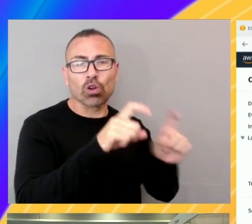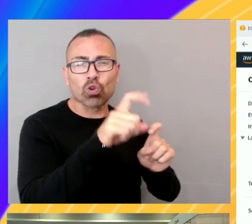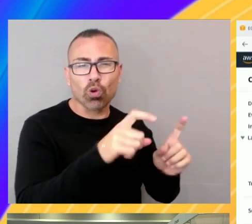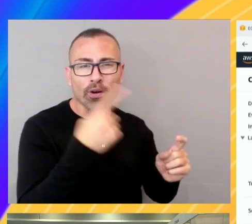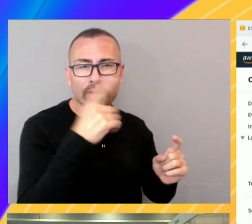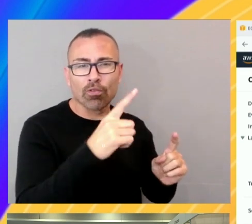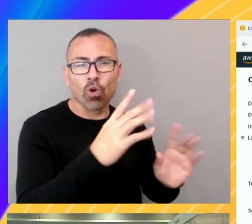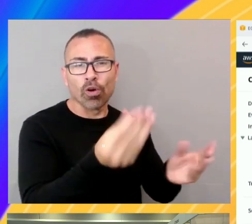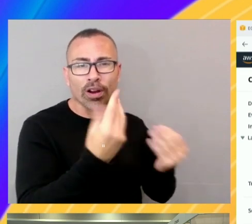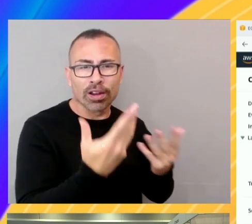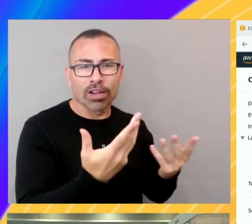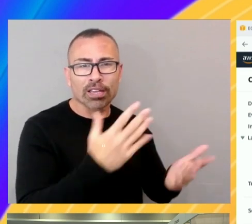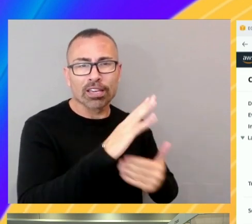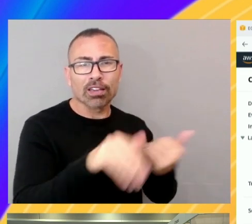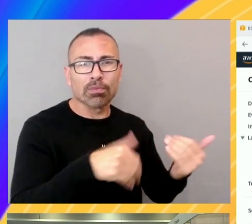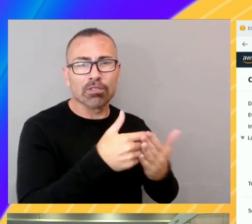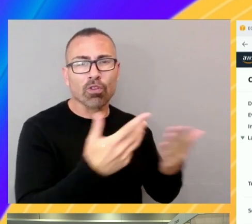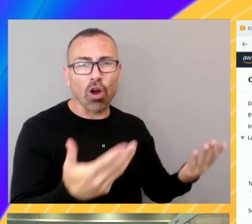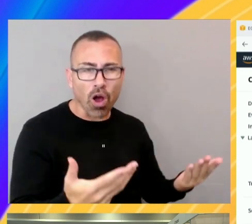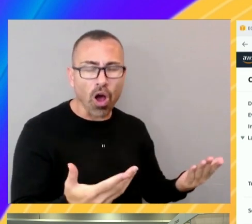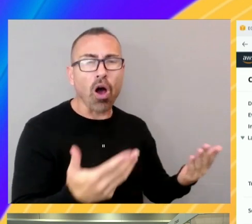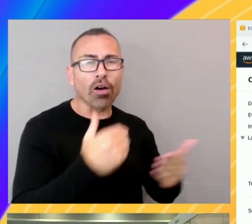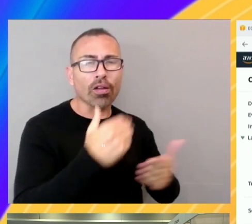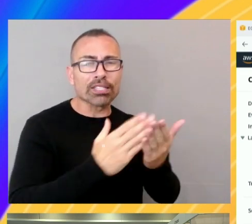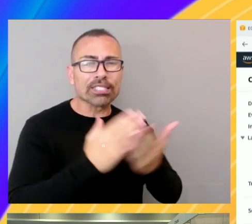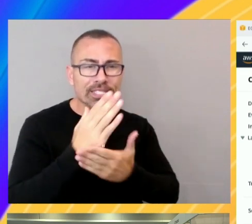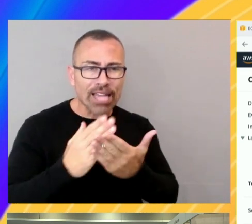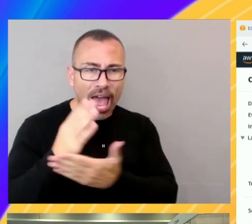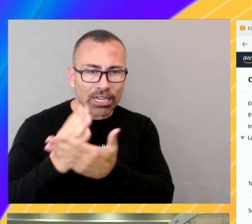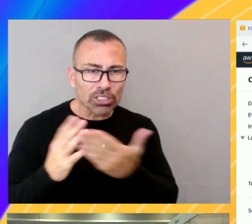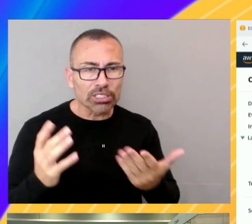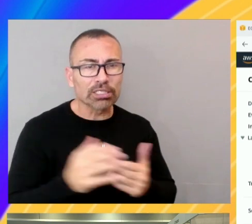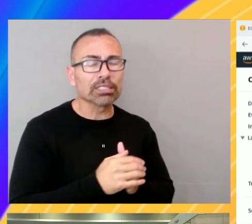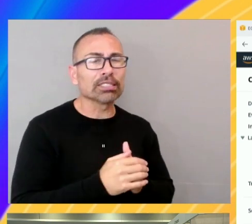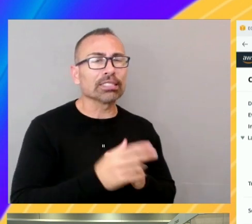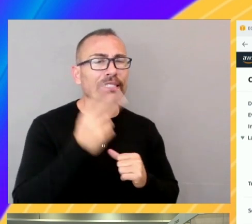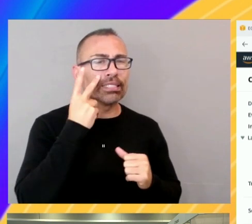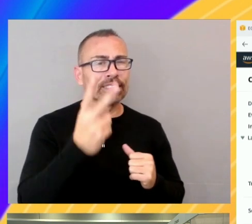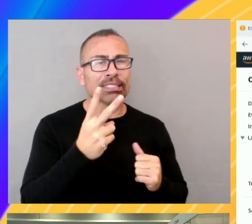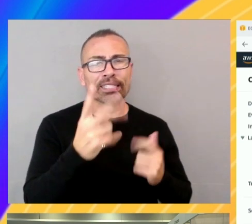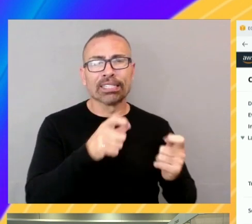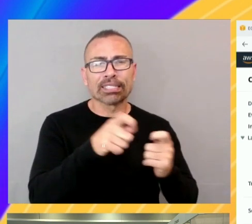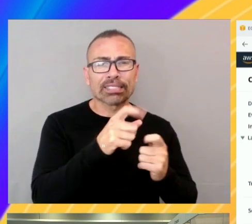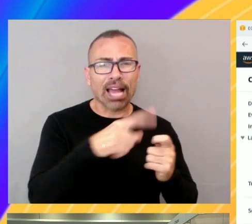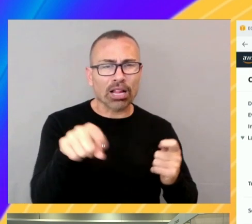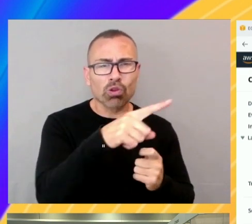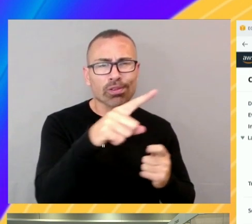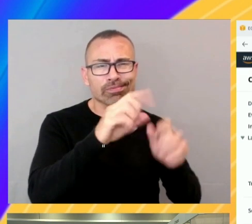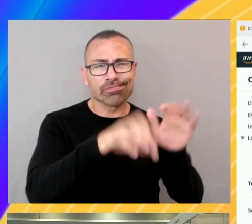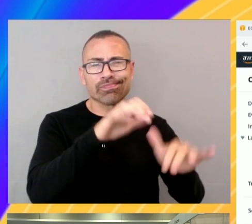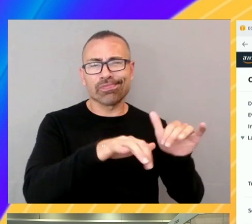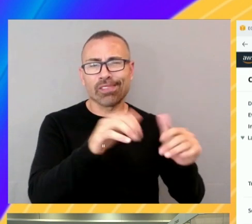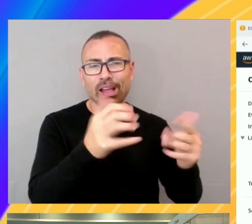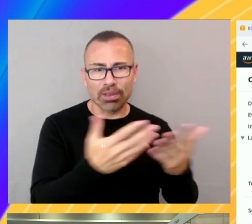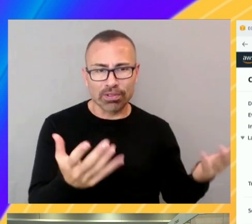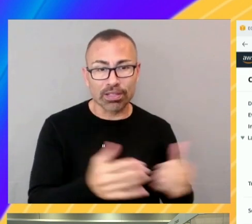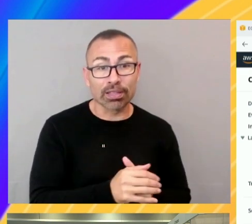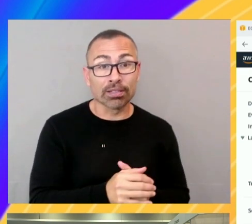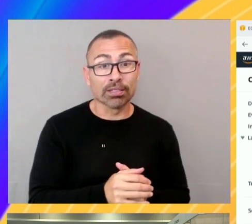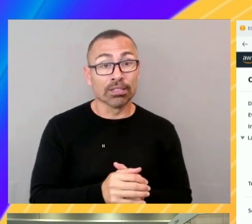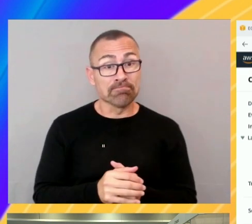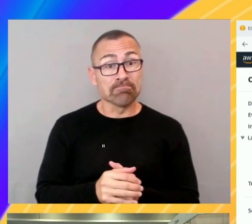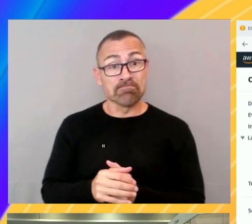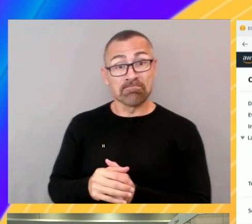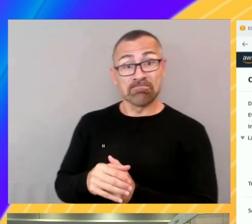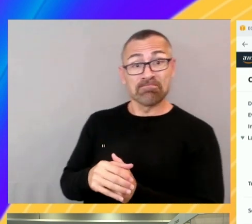PuTTY sessions Exactly. and see everyone who exactly what they typed. And Exactly. everything. Okay, So gotcha. you can build out pretty powerful queries that could actually